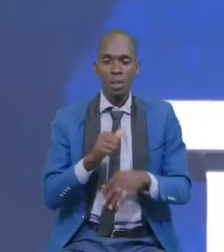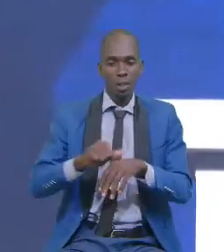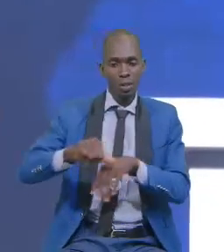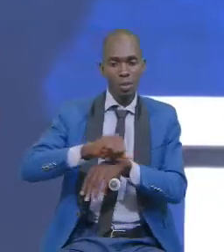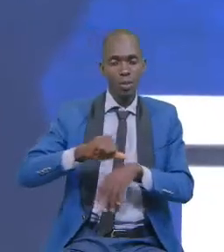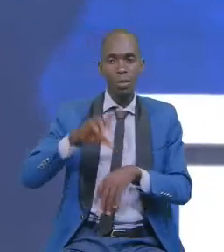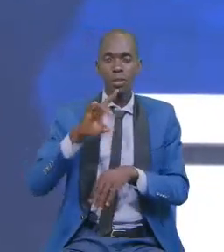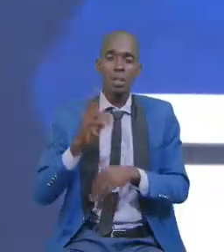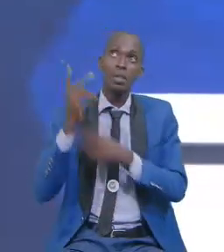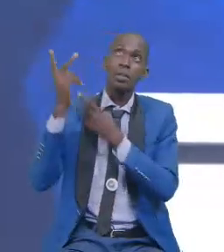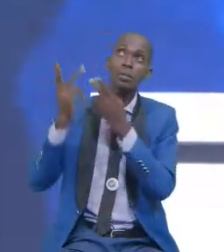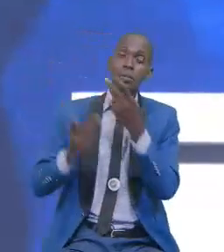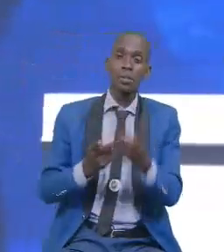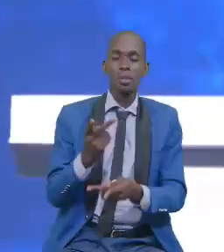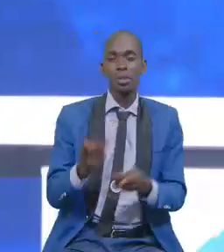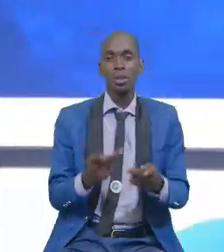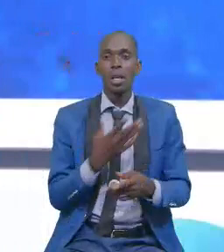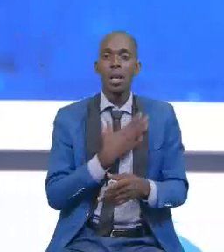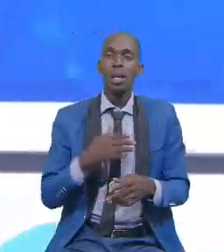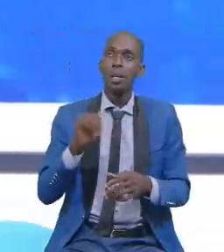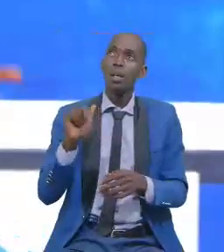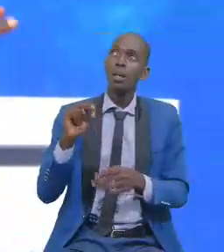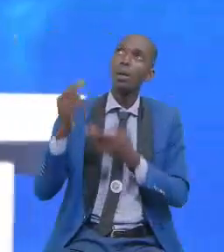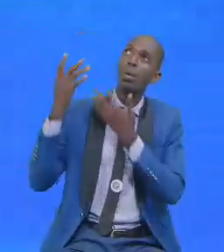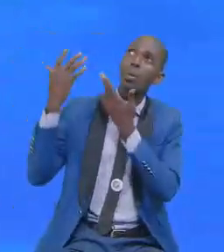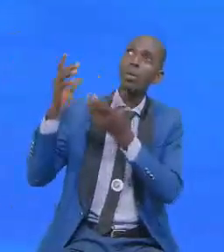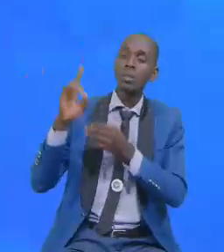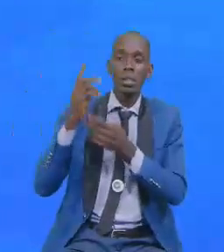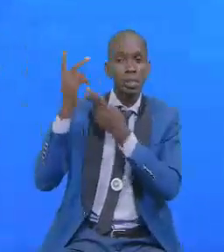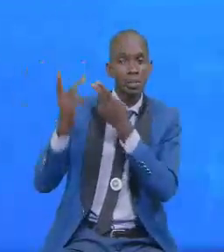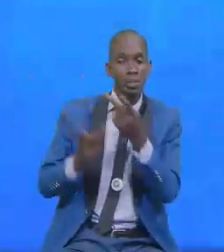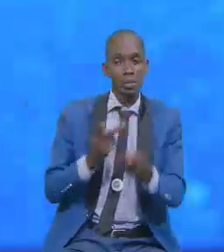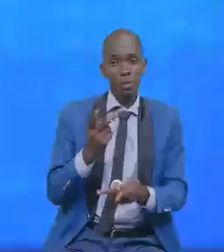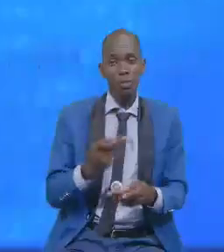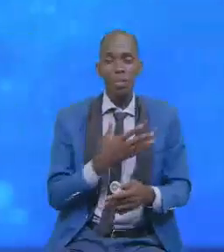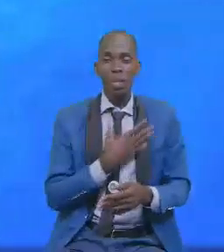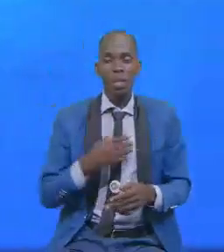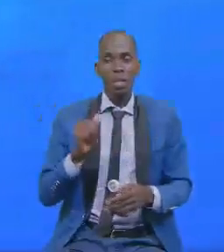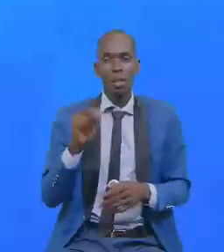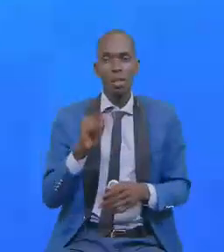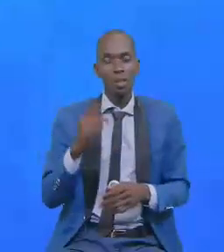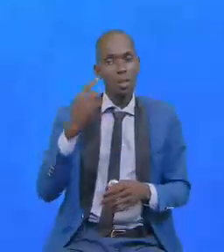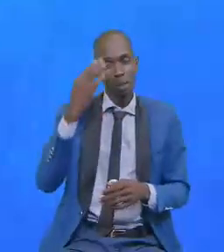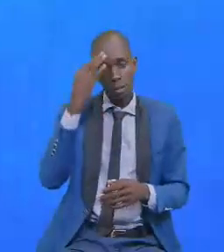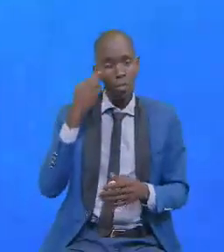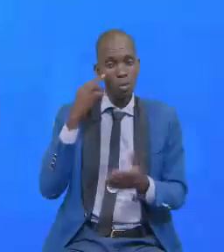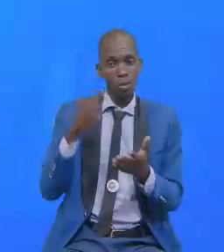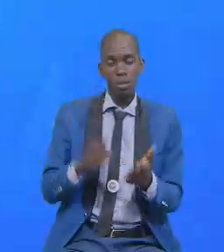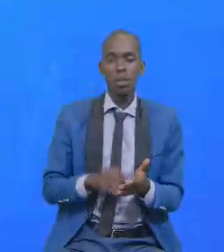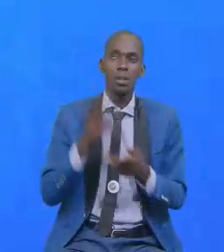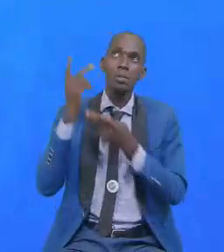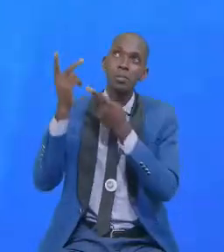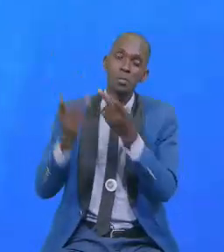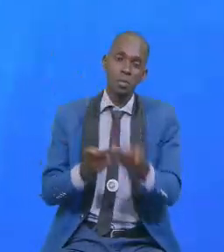An awakening visitation. An acknowledged visitation. Heads bowed and